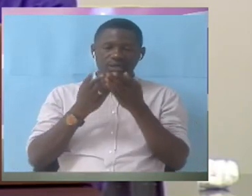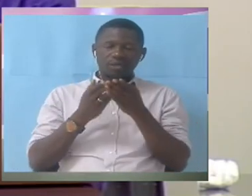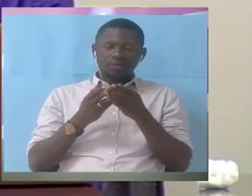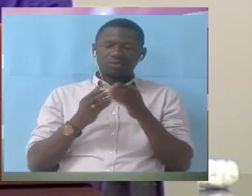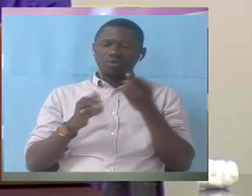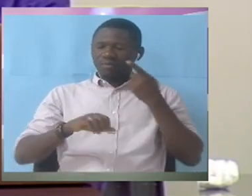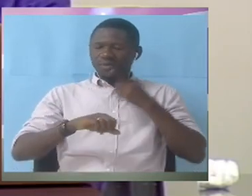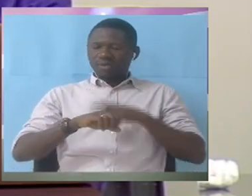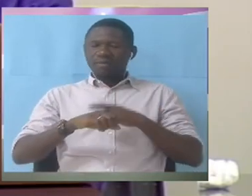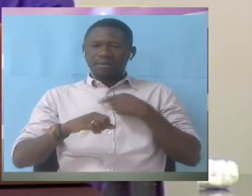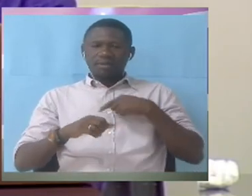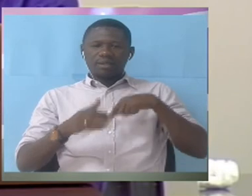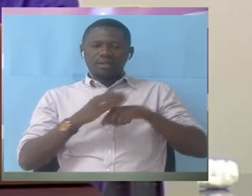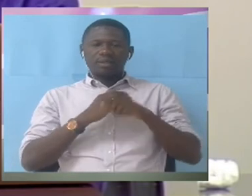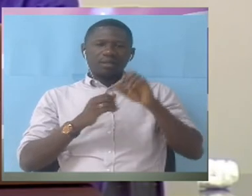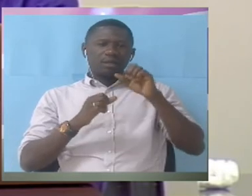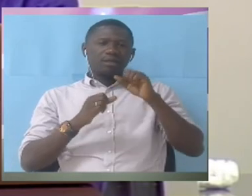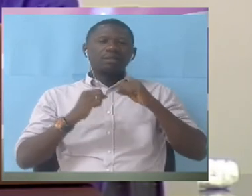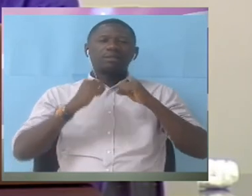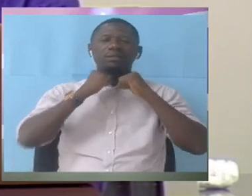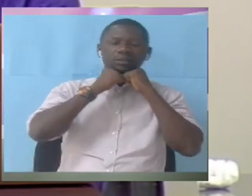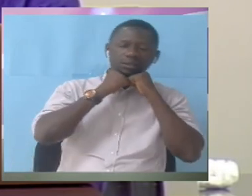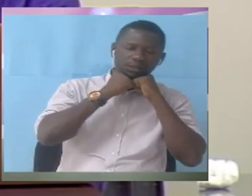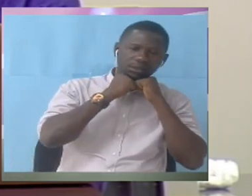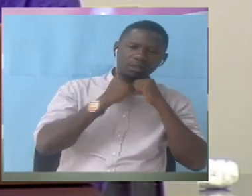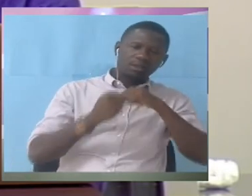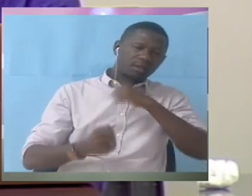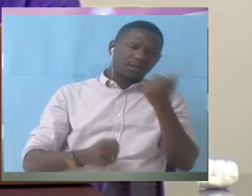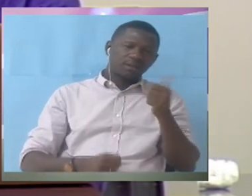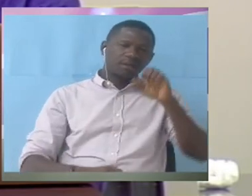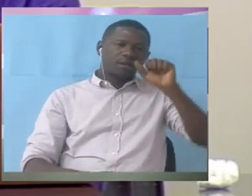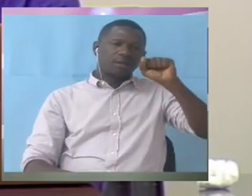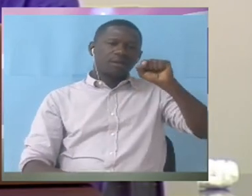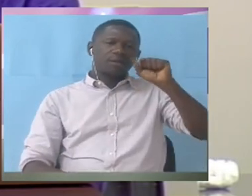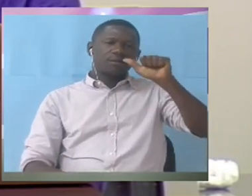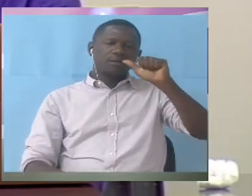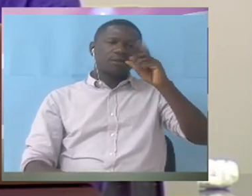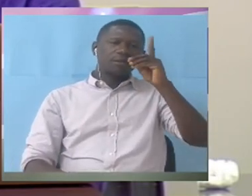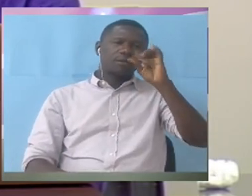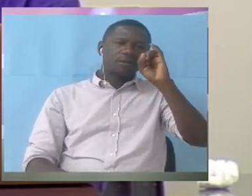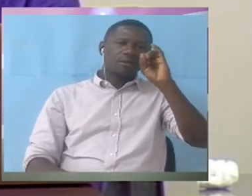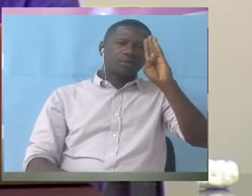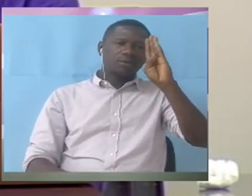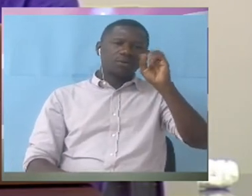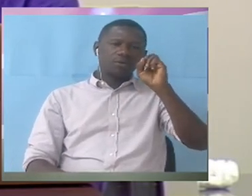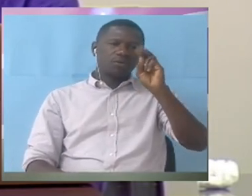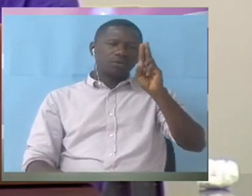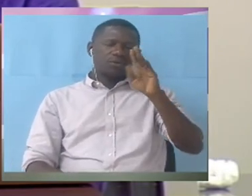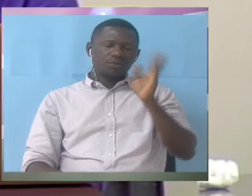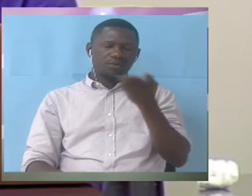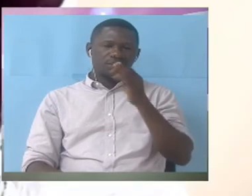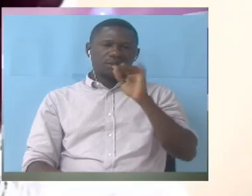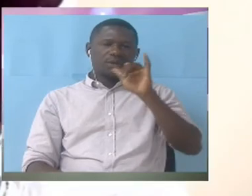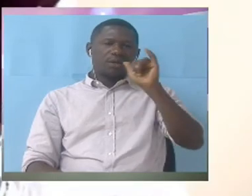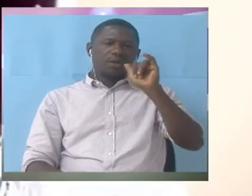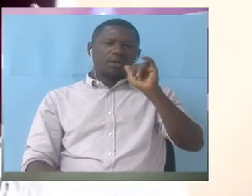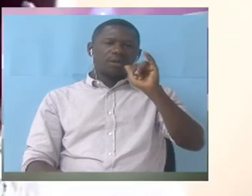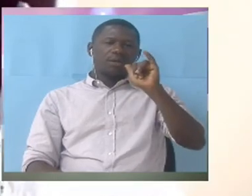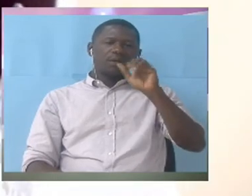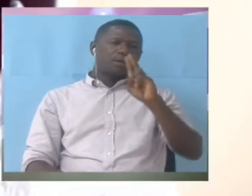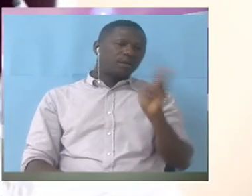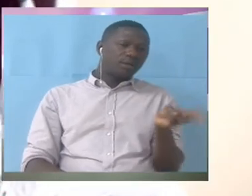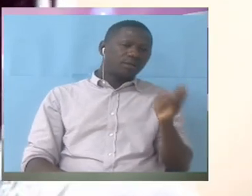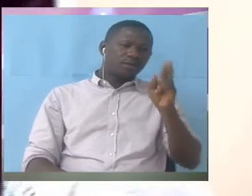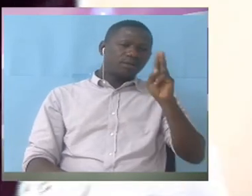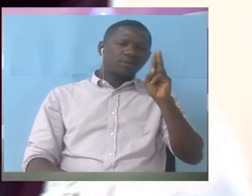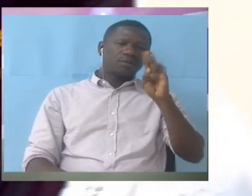and Sadibou Haidara were also arrested and brought into the security wing. Yes. Ci sa wax bi amna